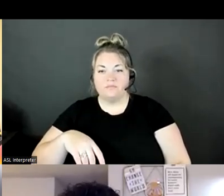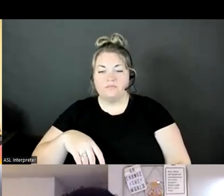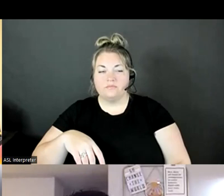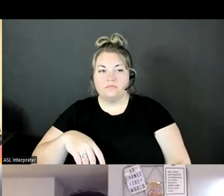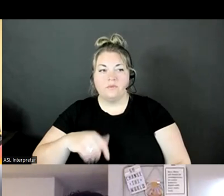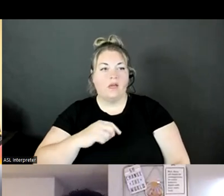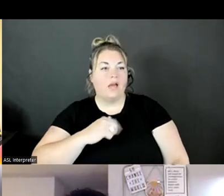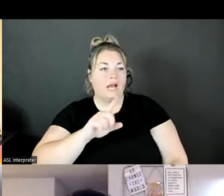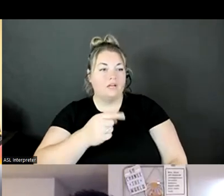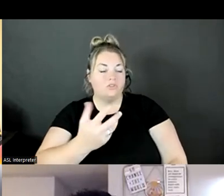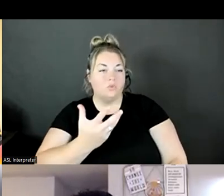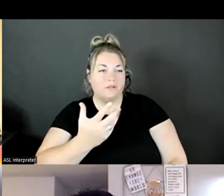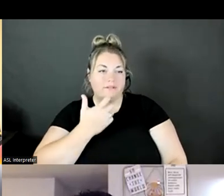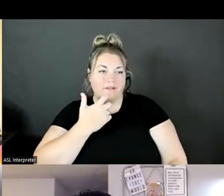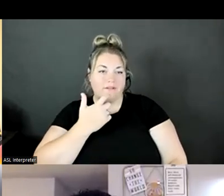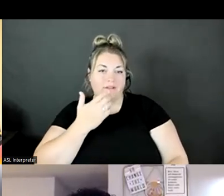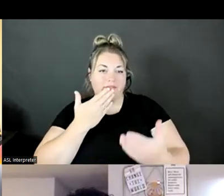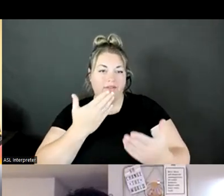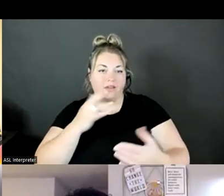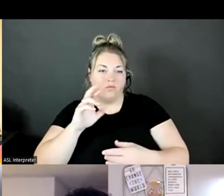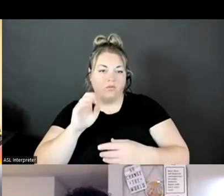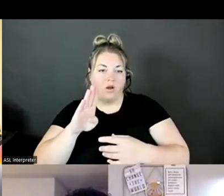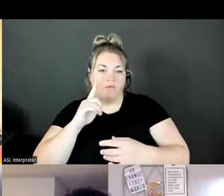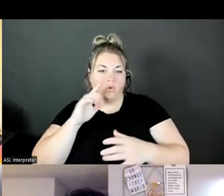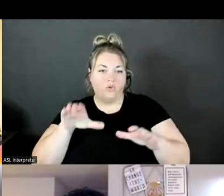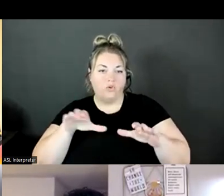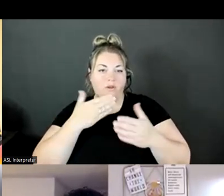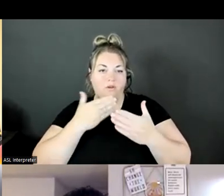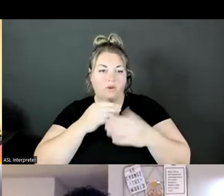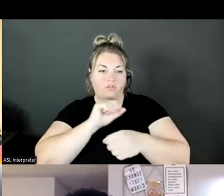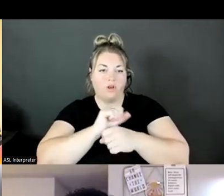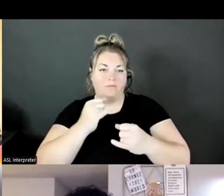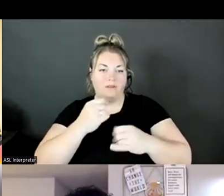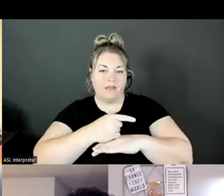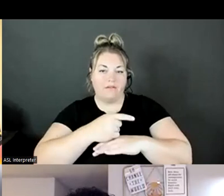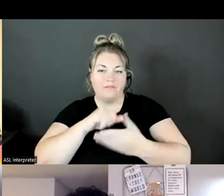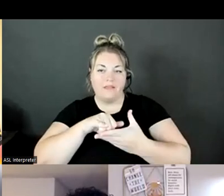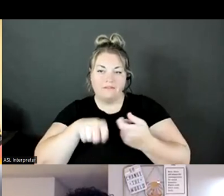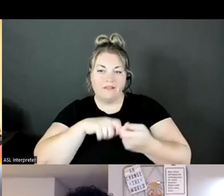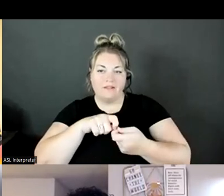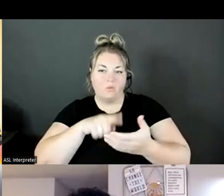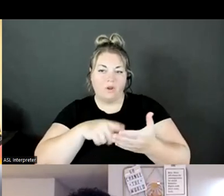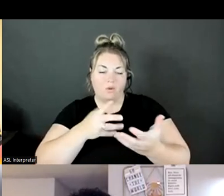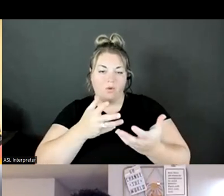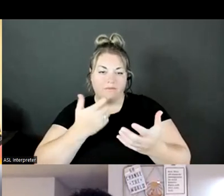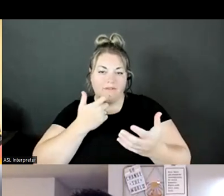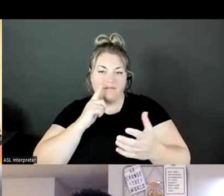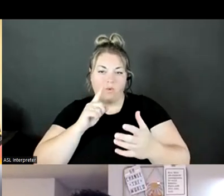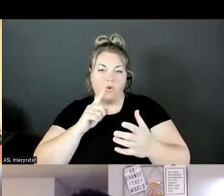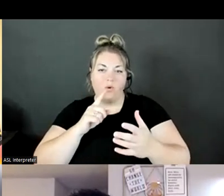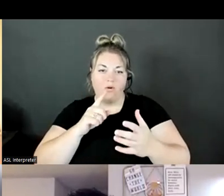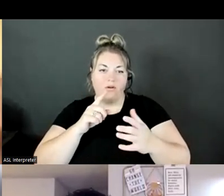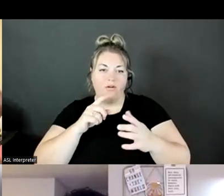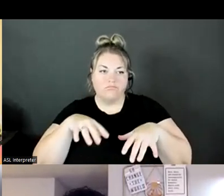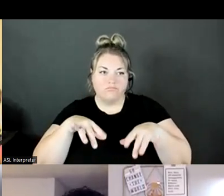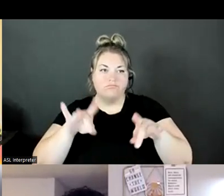I just want to thank Rob for doing a great job today. That's exactly what I want to say, for picking this up and picking